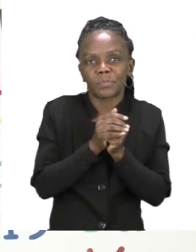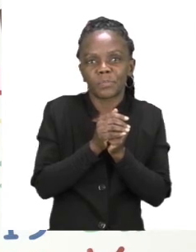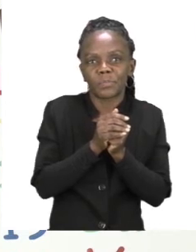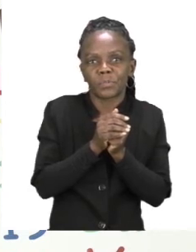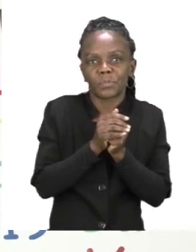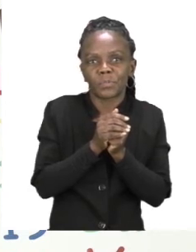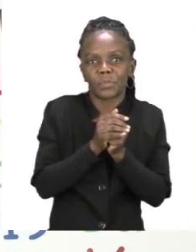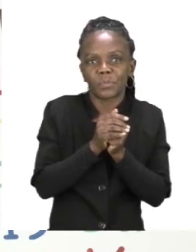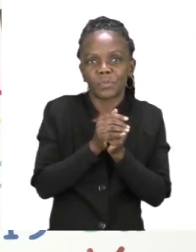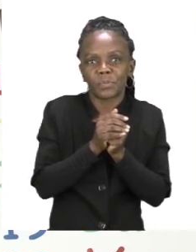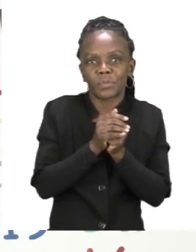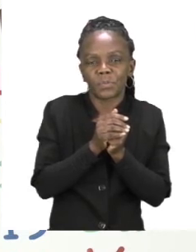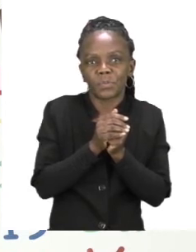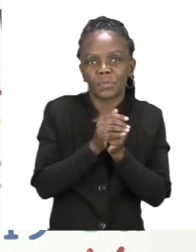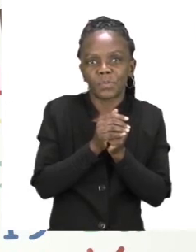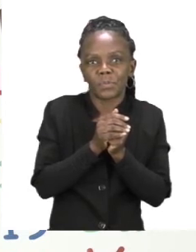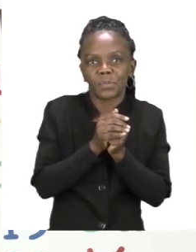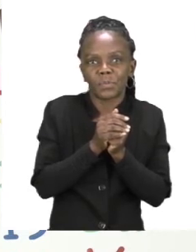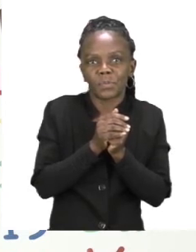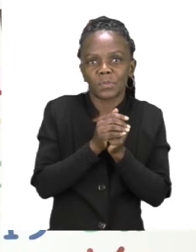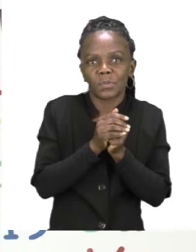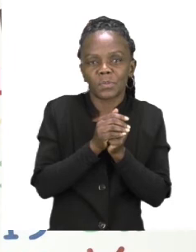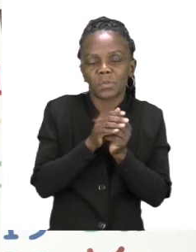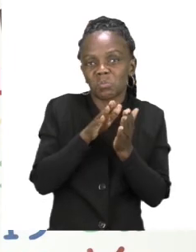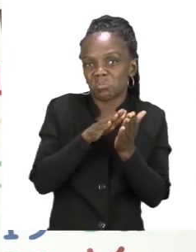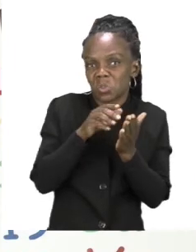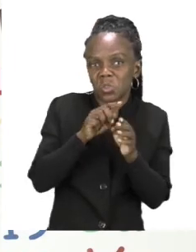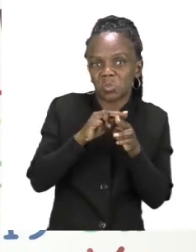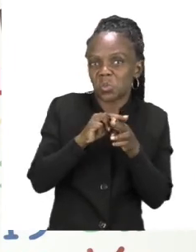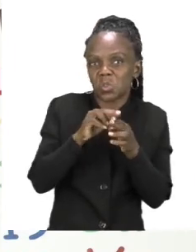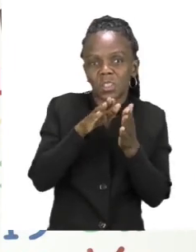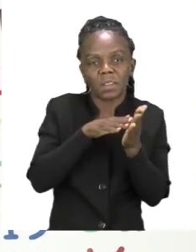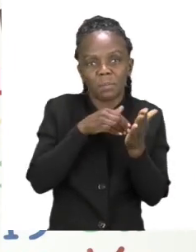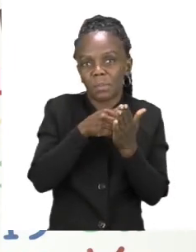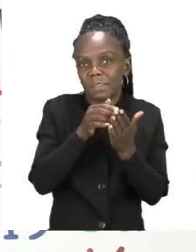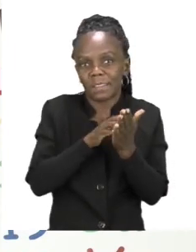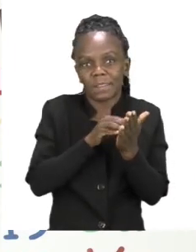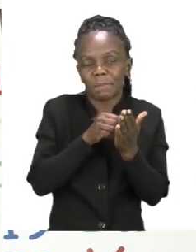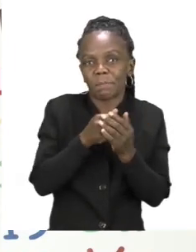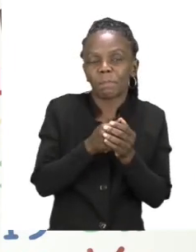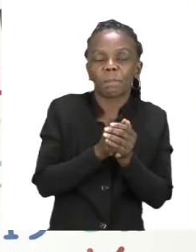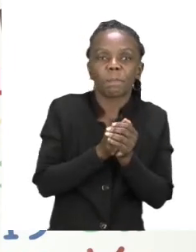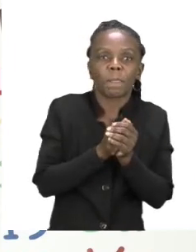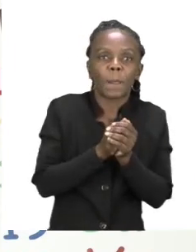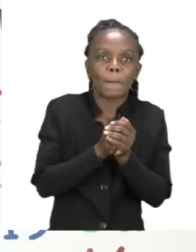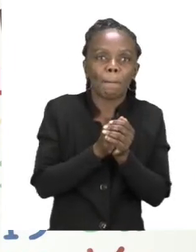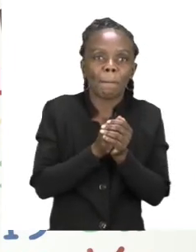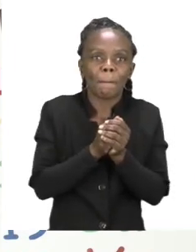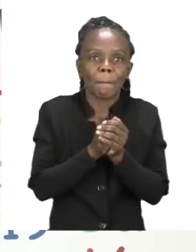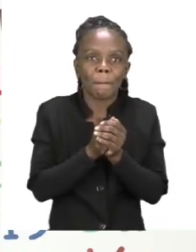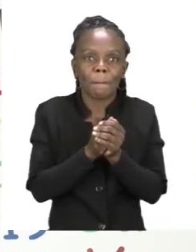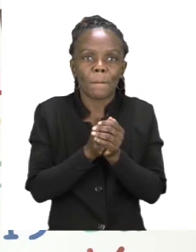The type of glue you can use the Pritt stick that is easy to handle. I'm